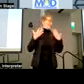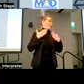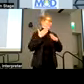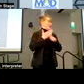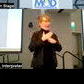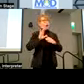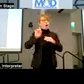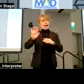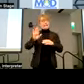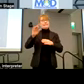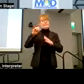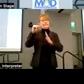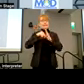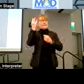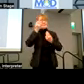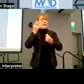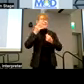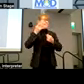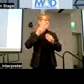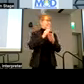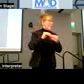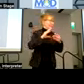insights, thoughts and wisdom with us now.